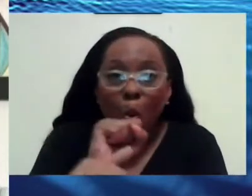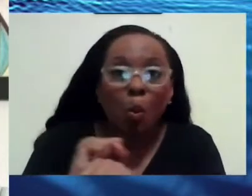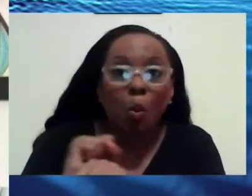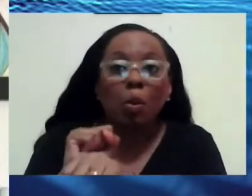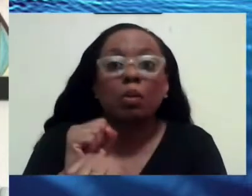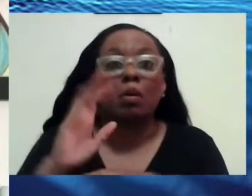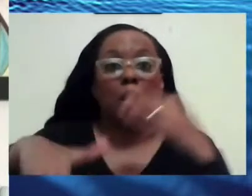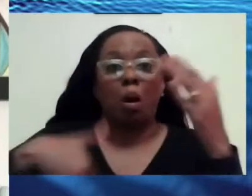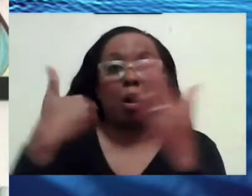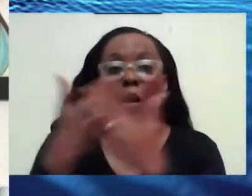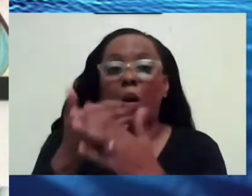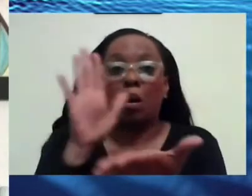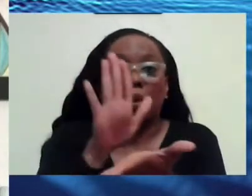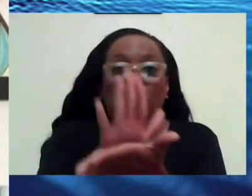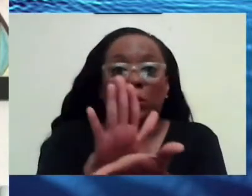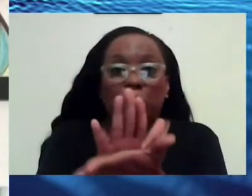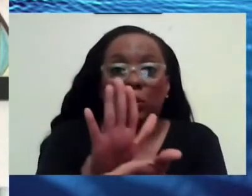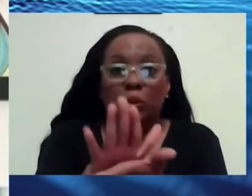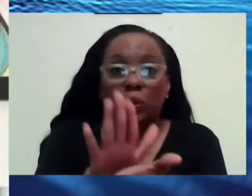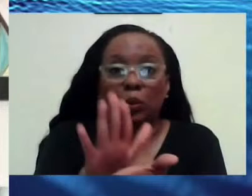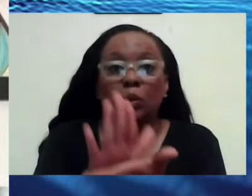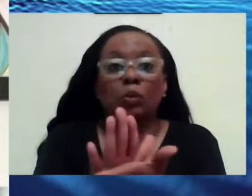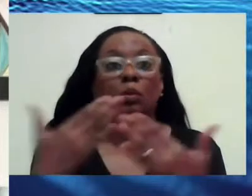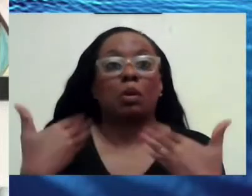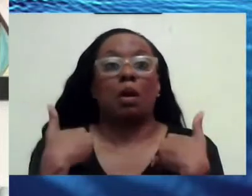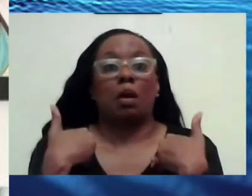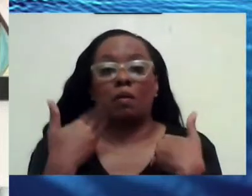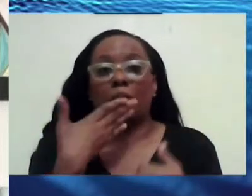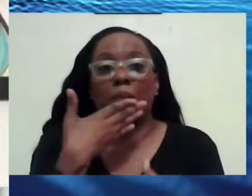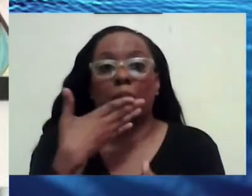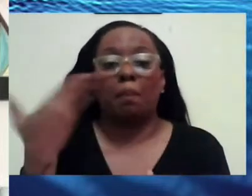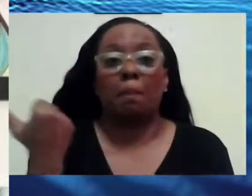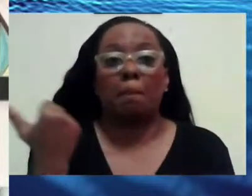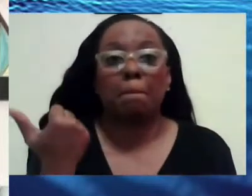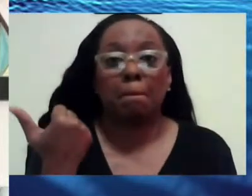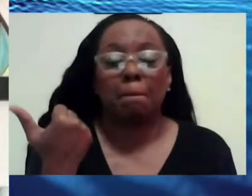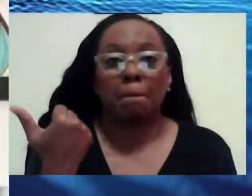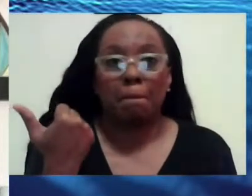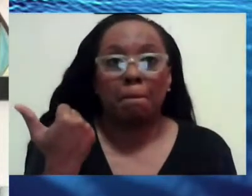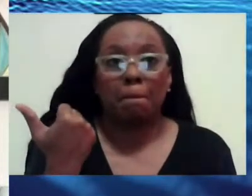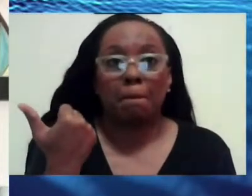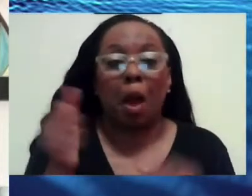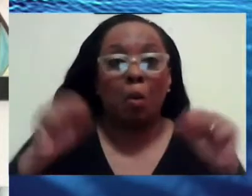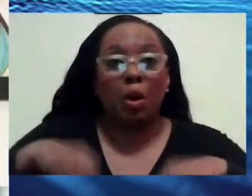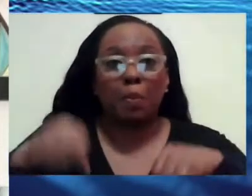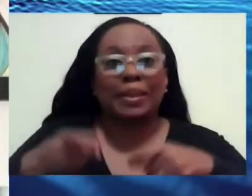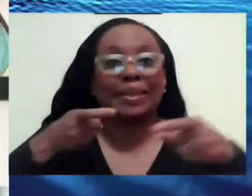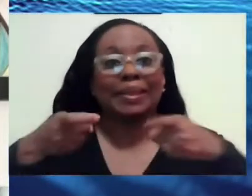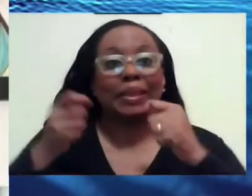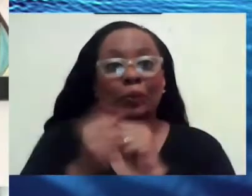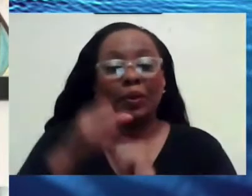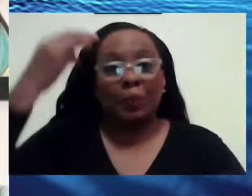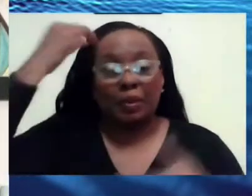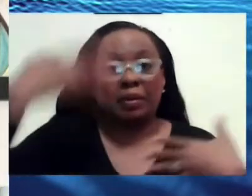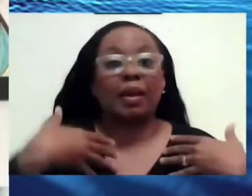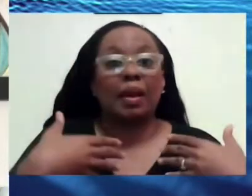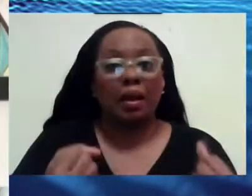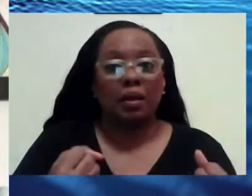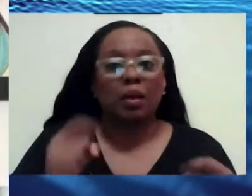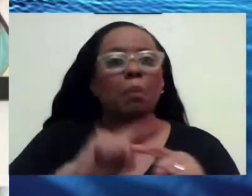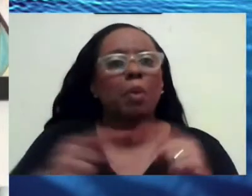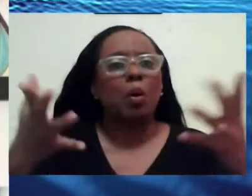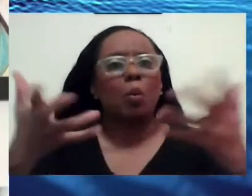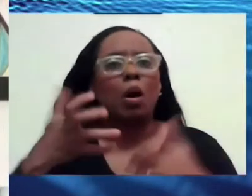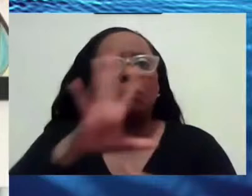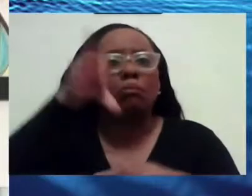all of our stakeholders are better equipped to deal with mental health and wellness issues, but also that this forms part of a wider